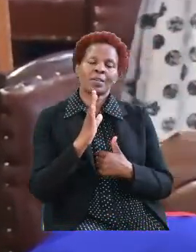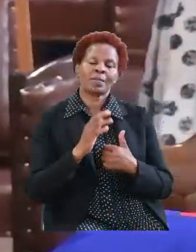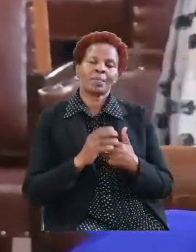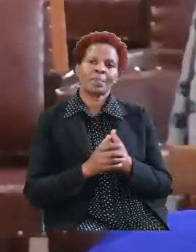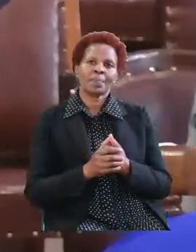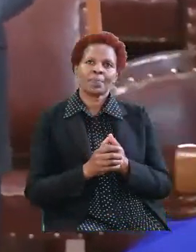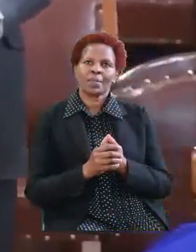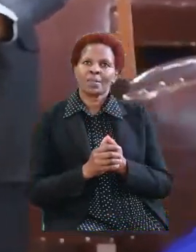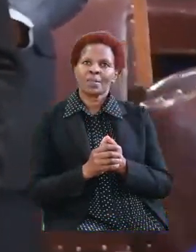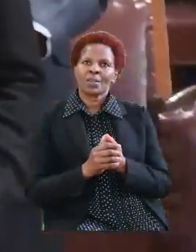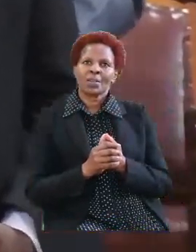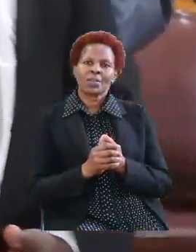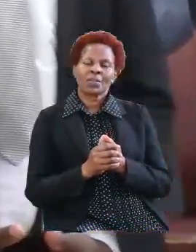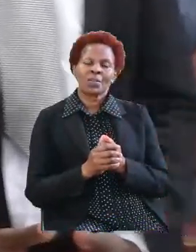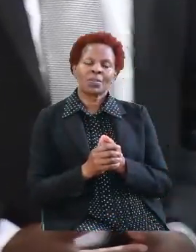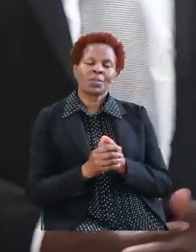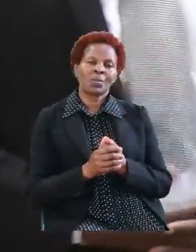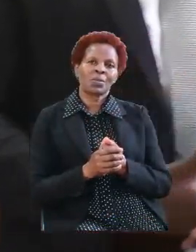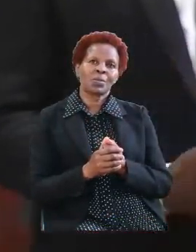narudi, Yesu